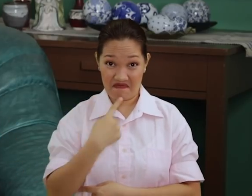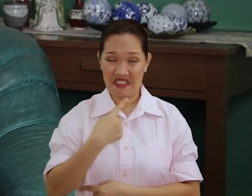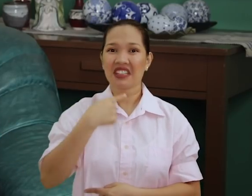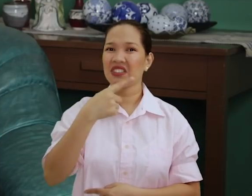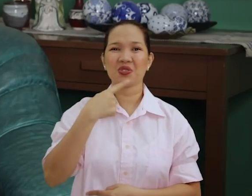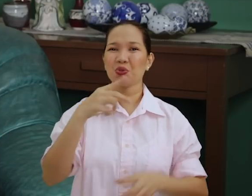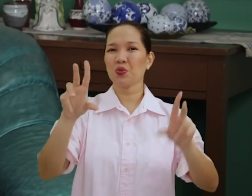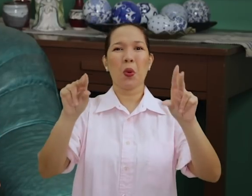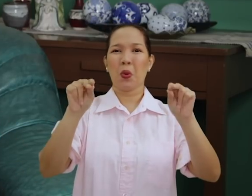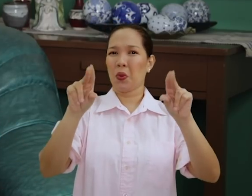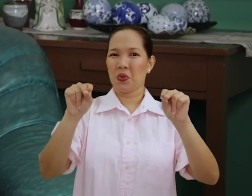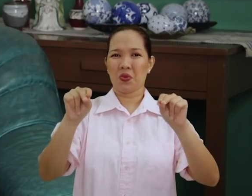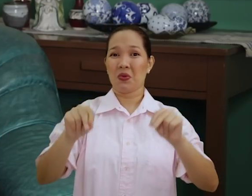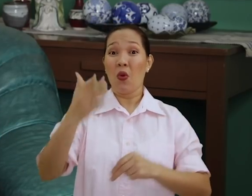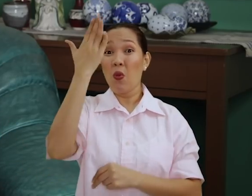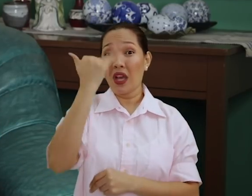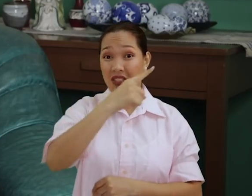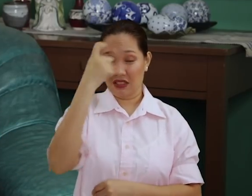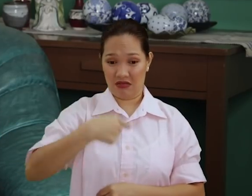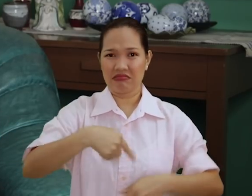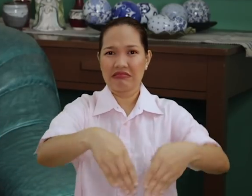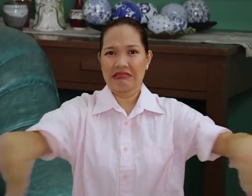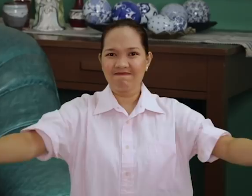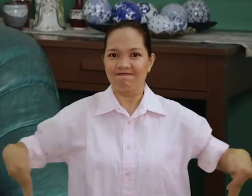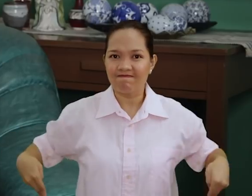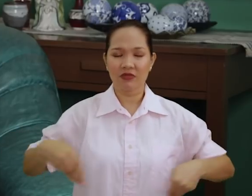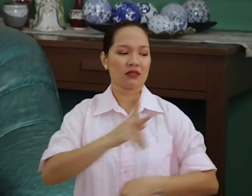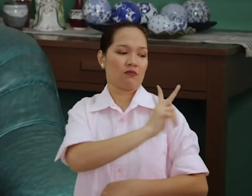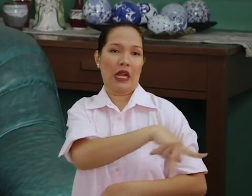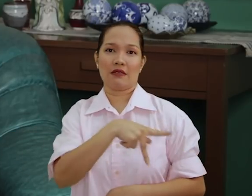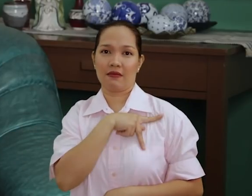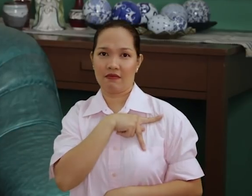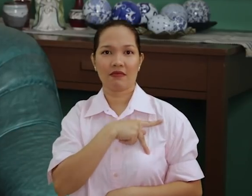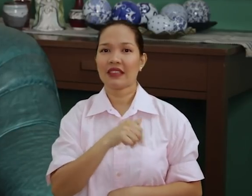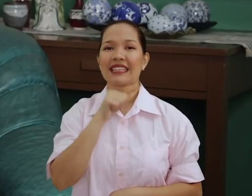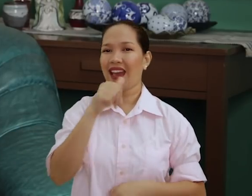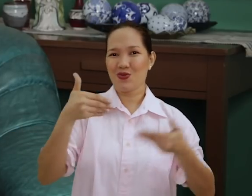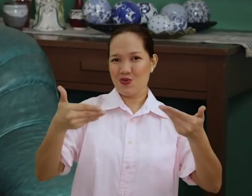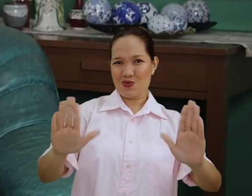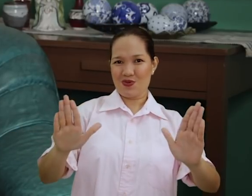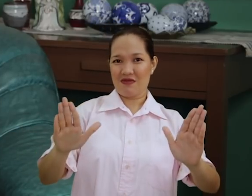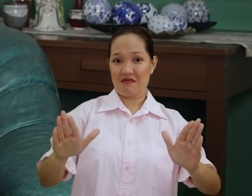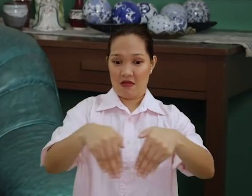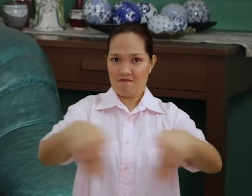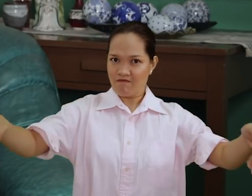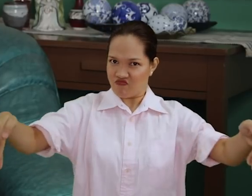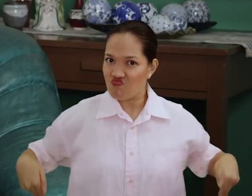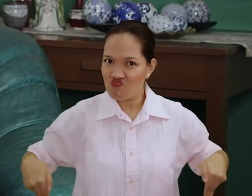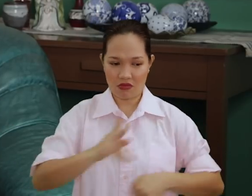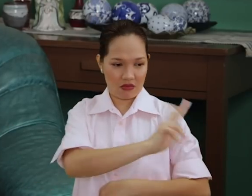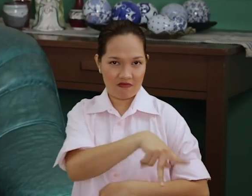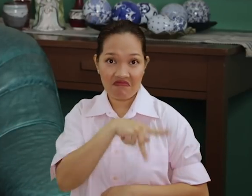space, and that's a private part. Well, if that is the case, could it be that it was